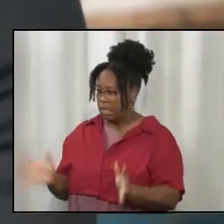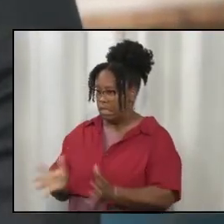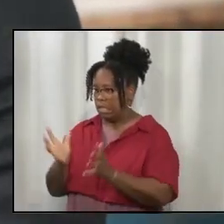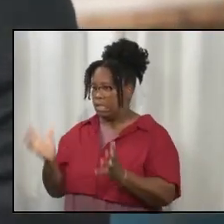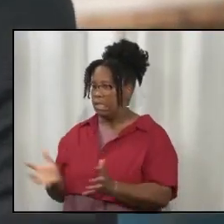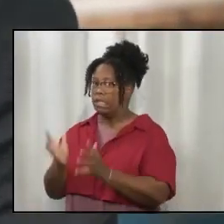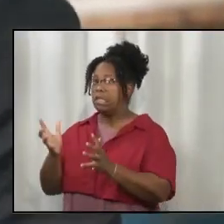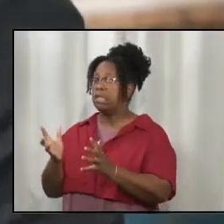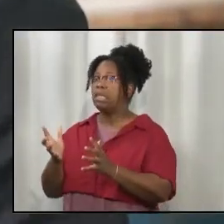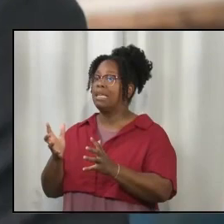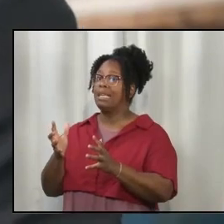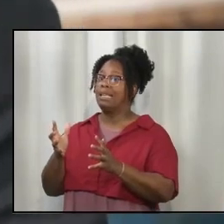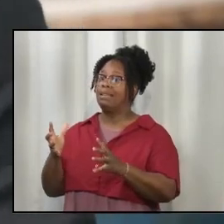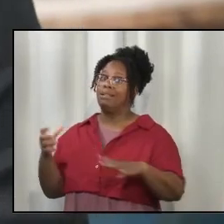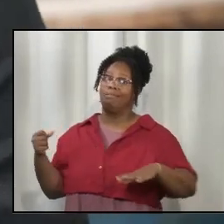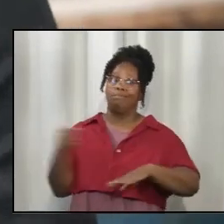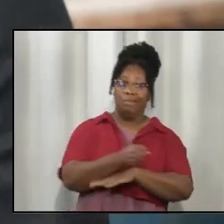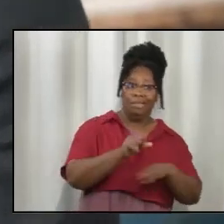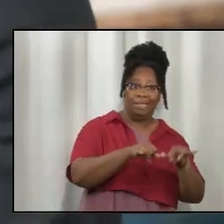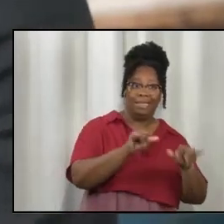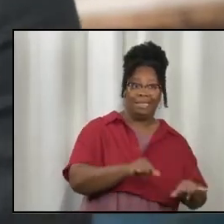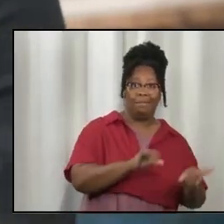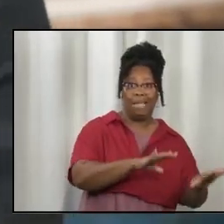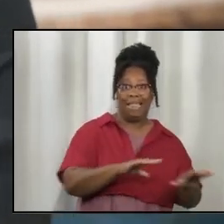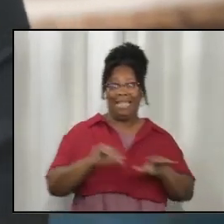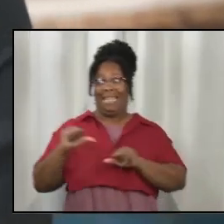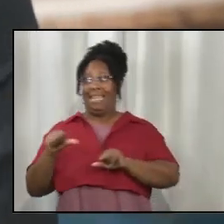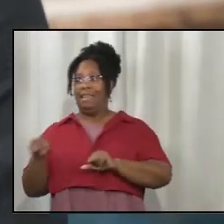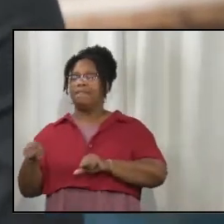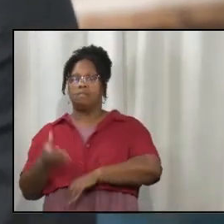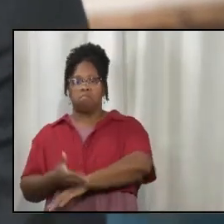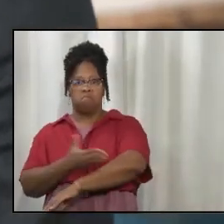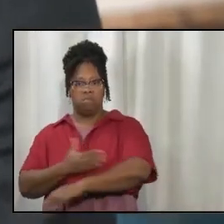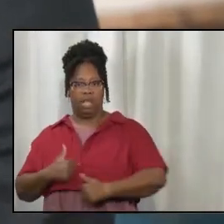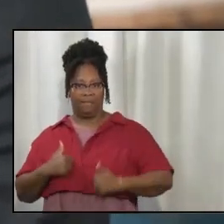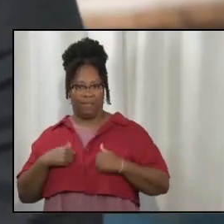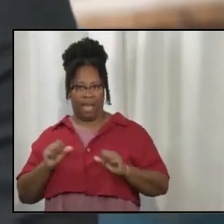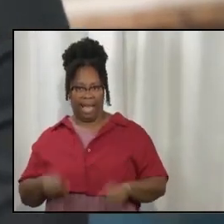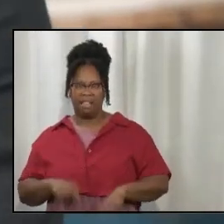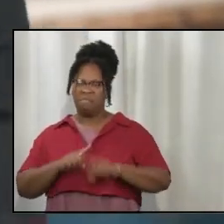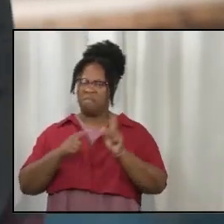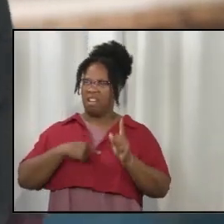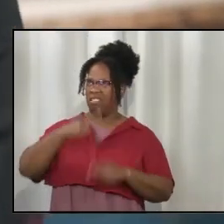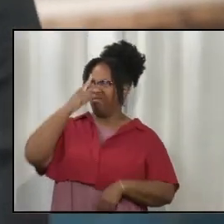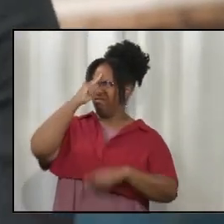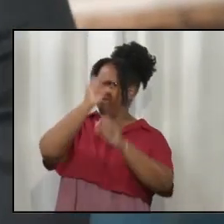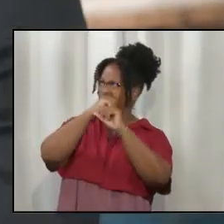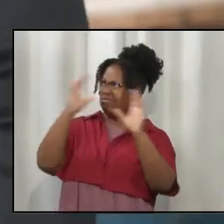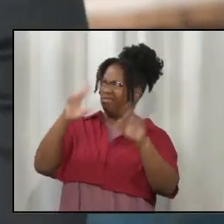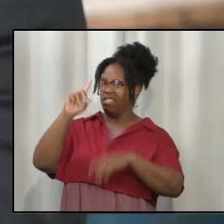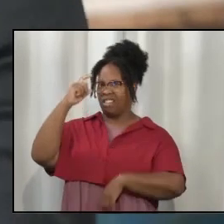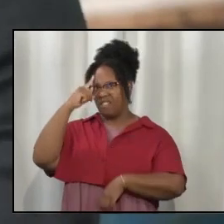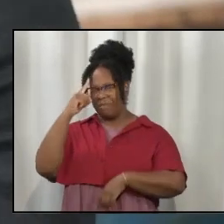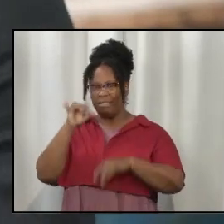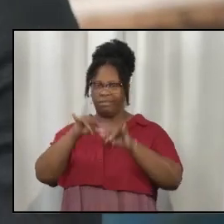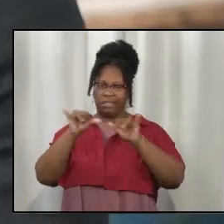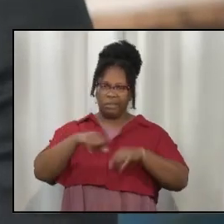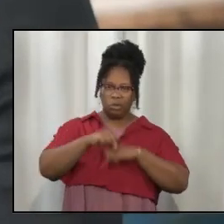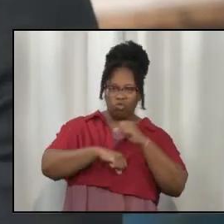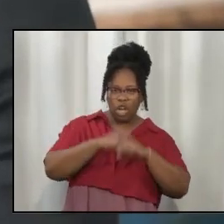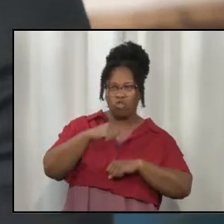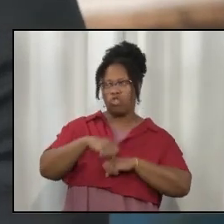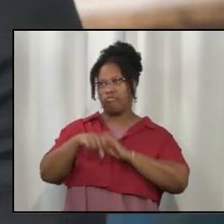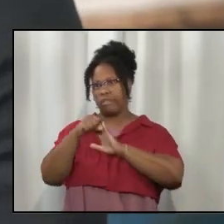off than they were when they went into the system. And I think, when I think about government and systems and structures, state and federal and